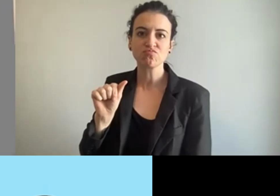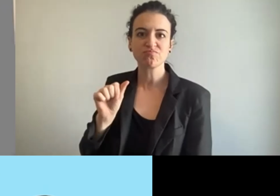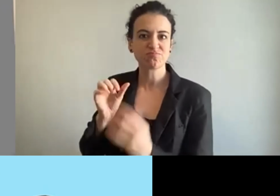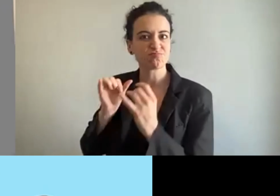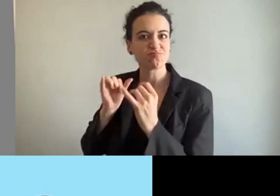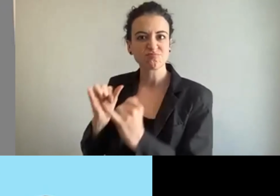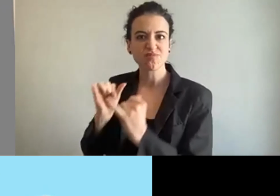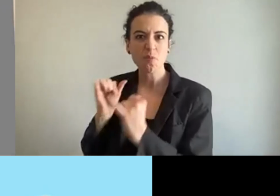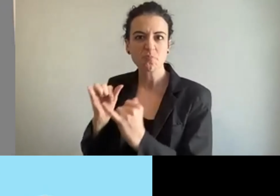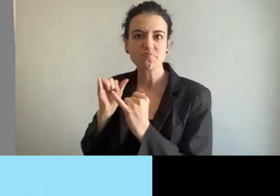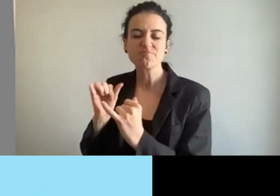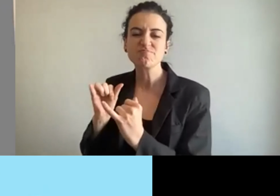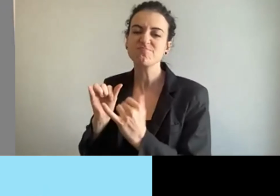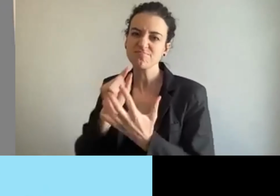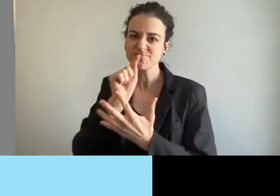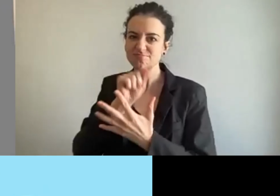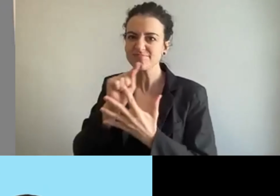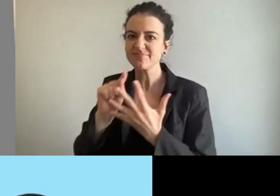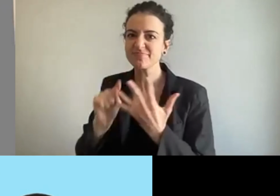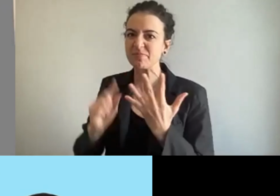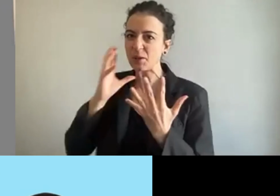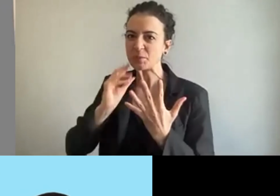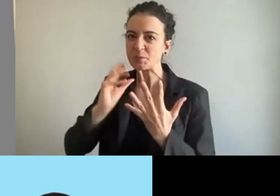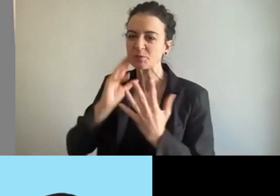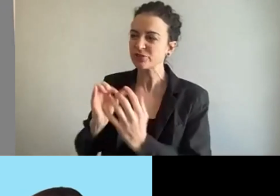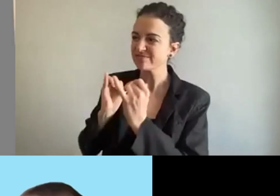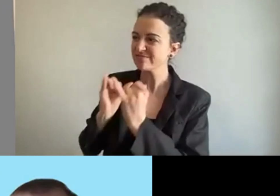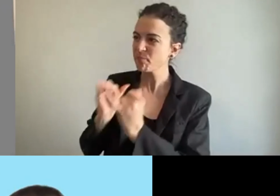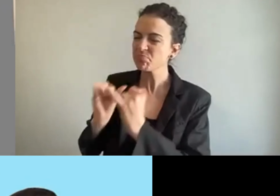own characteristics. And